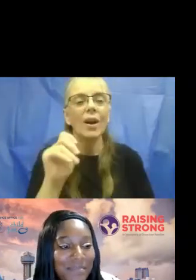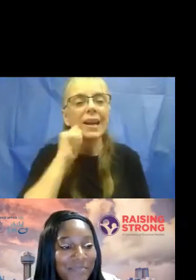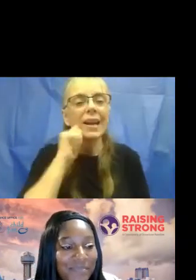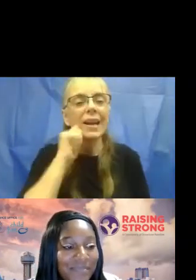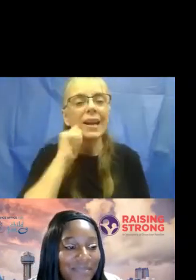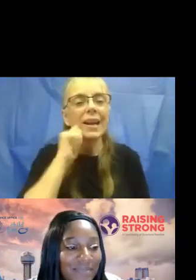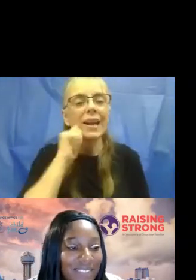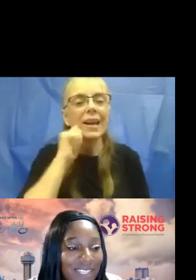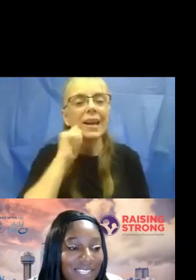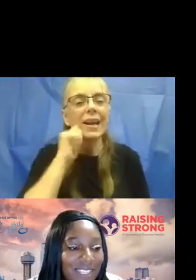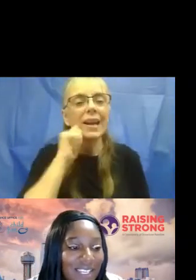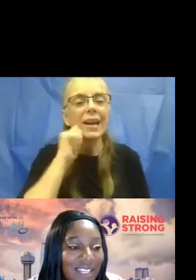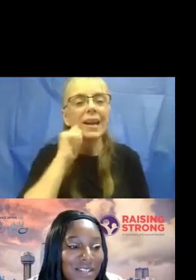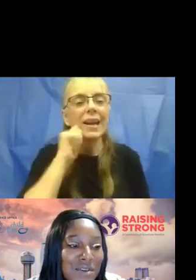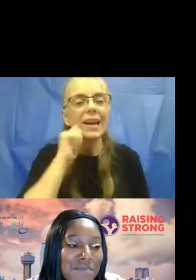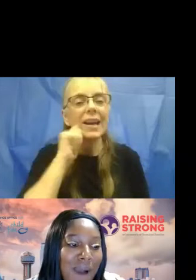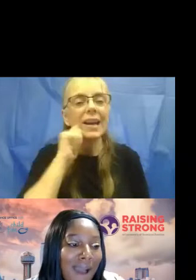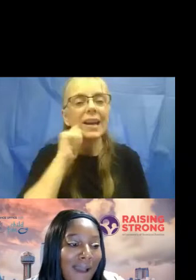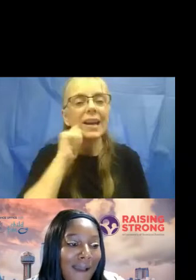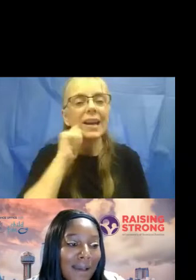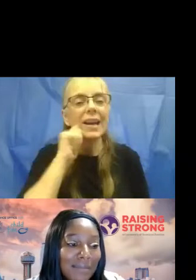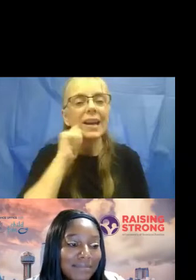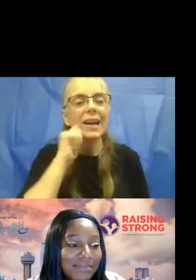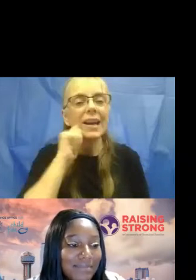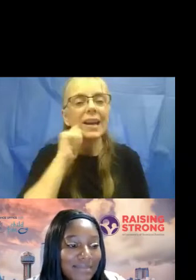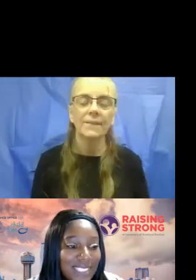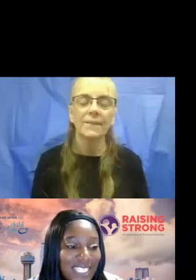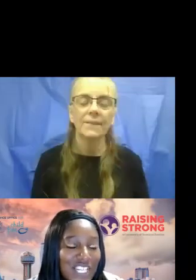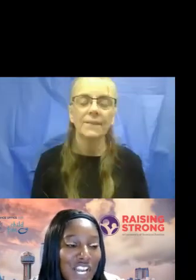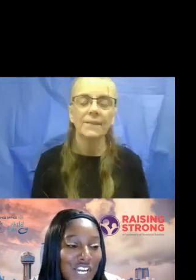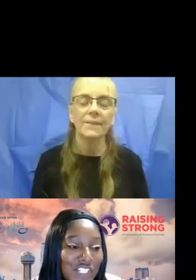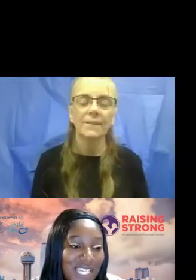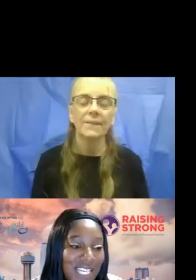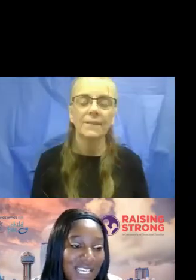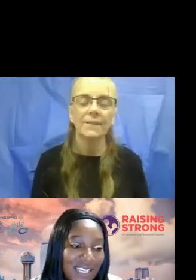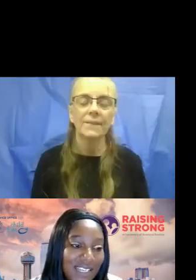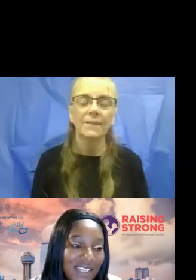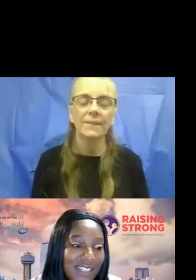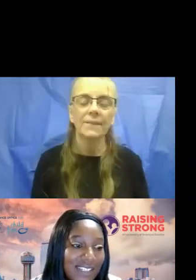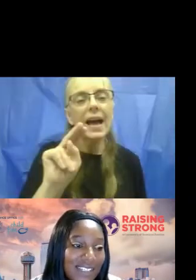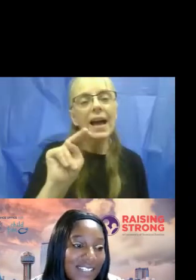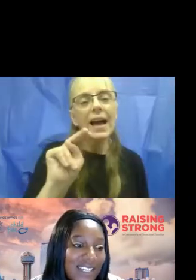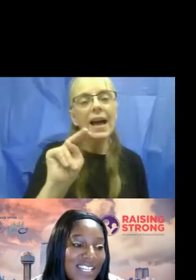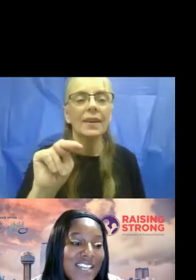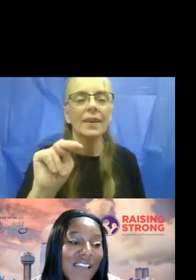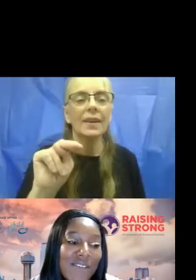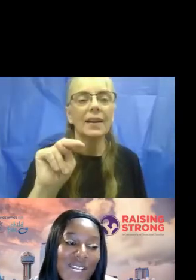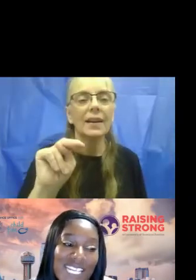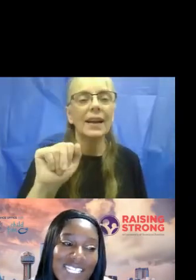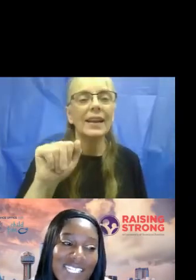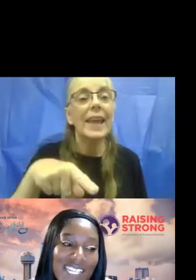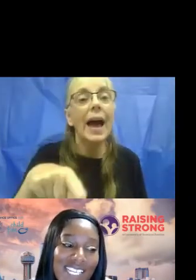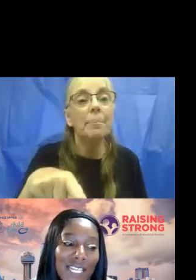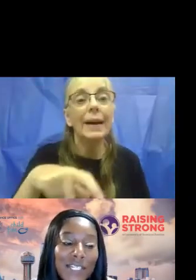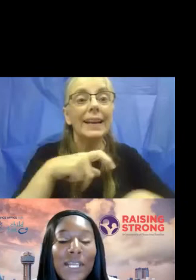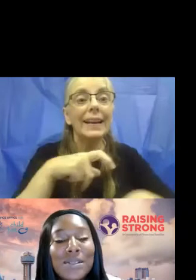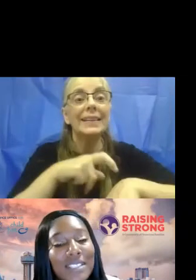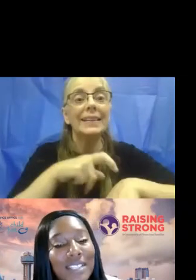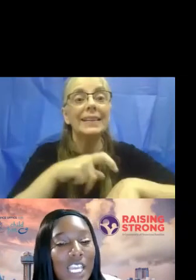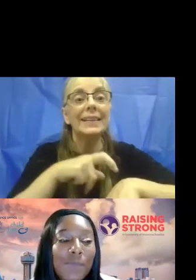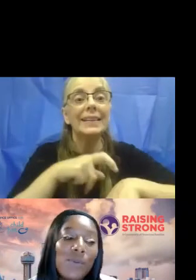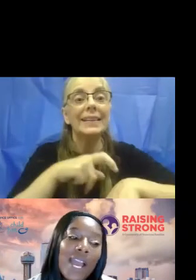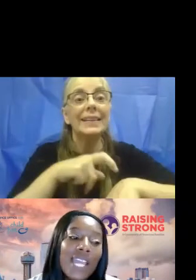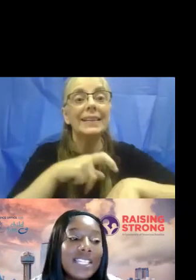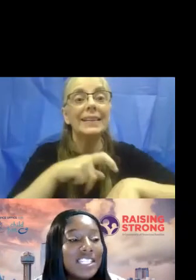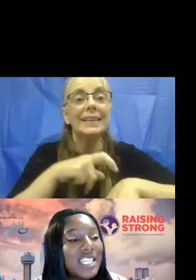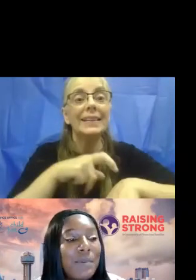time. New mom. Nursing. Never ending. No